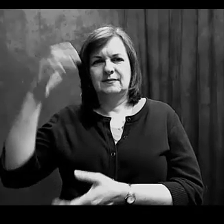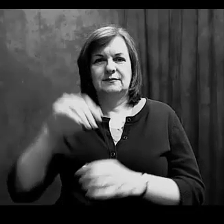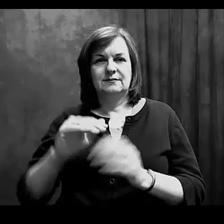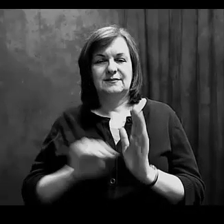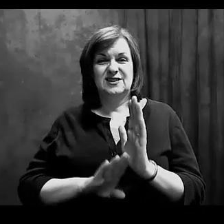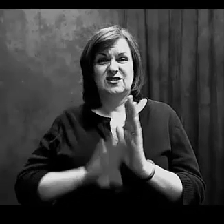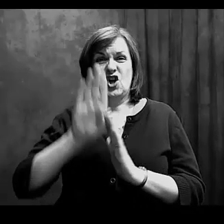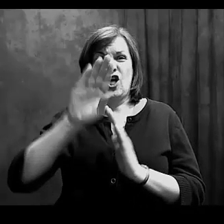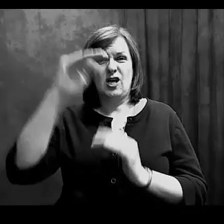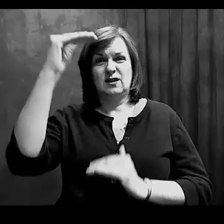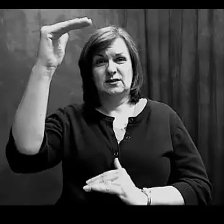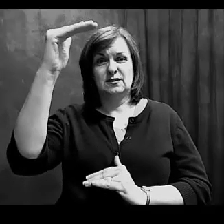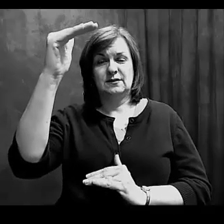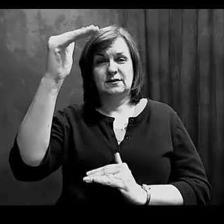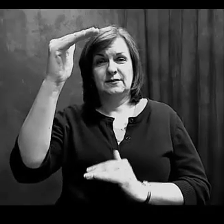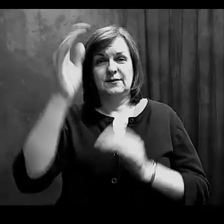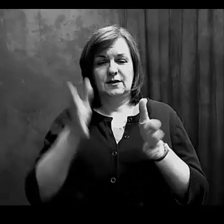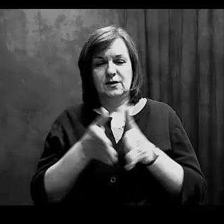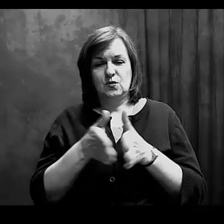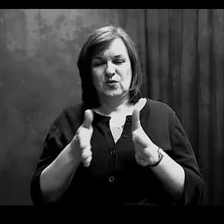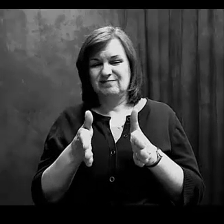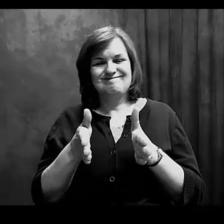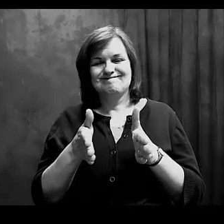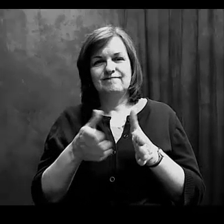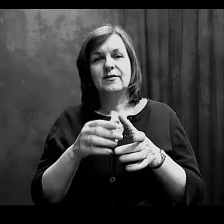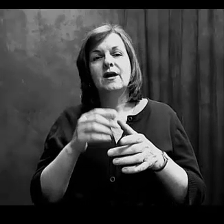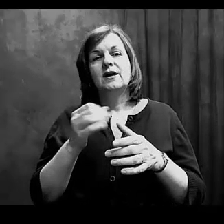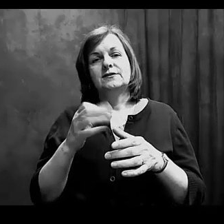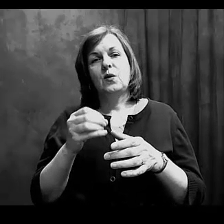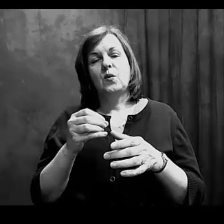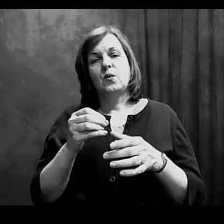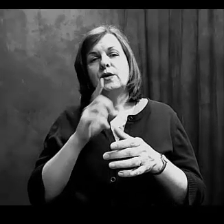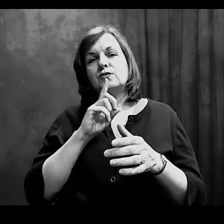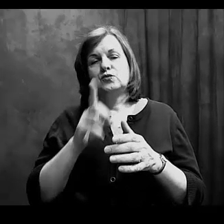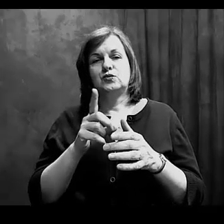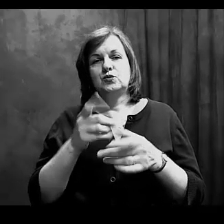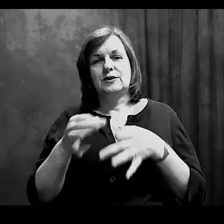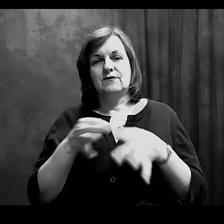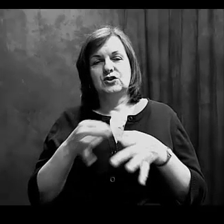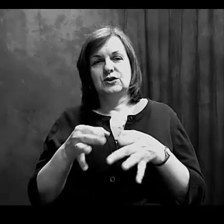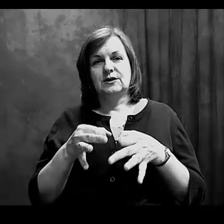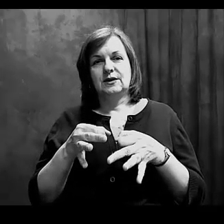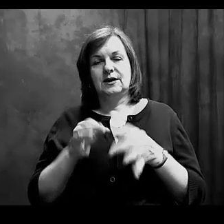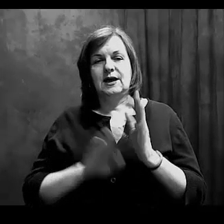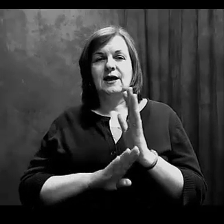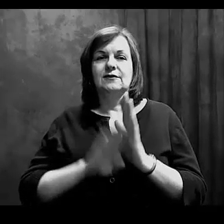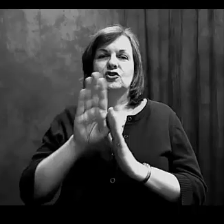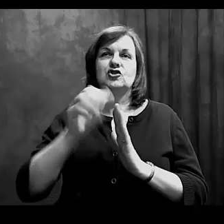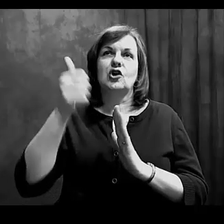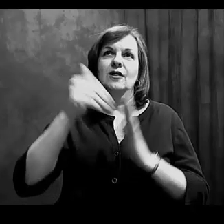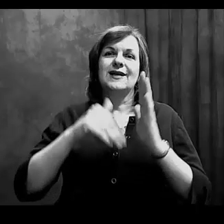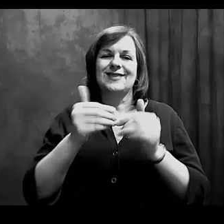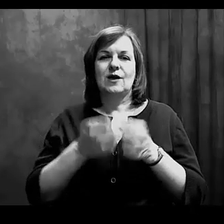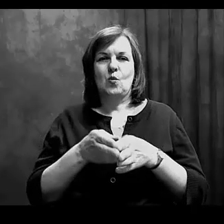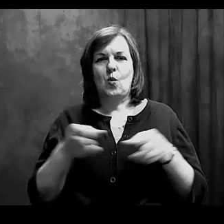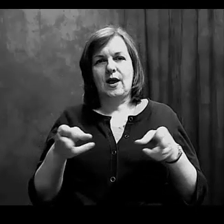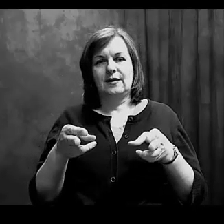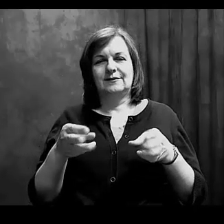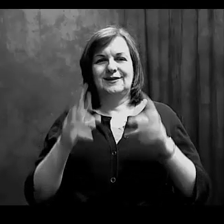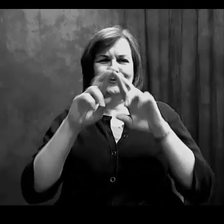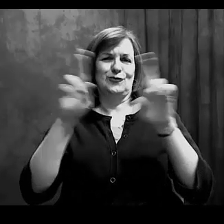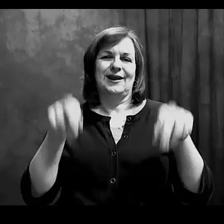column? Well, it's tall, right? So the true definition is taller than they are wide.